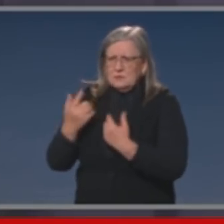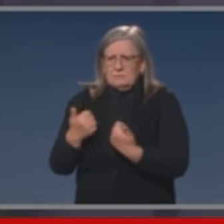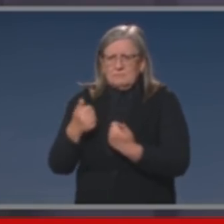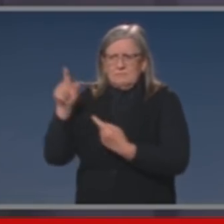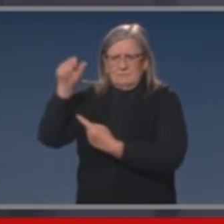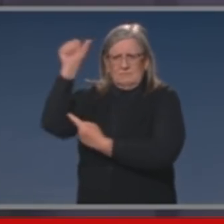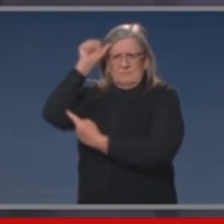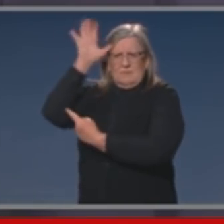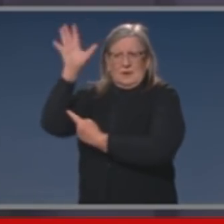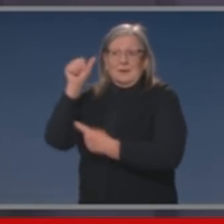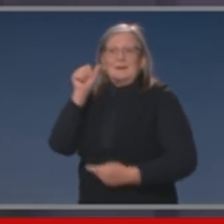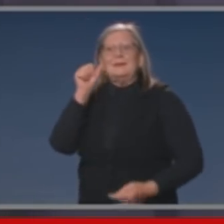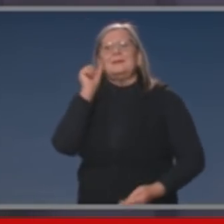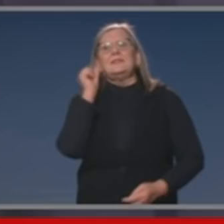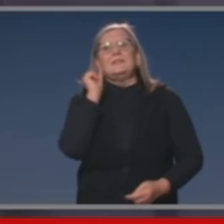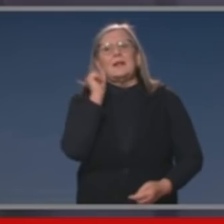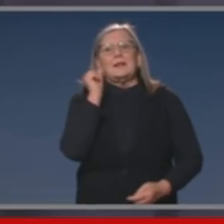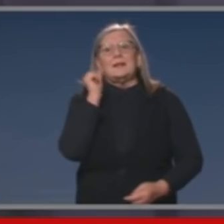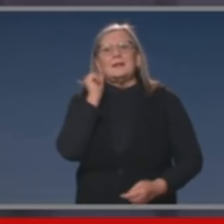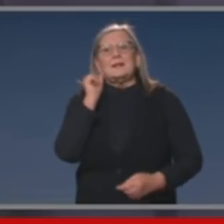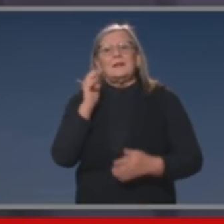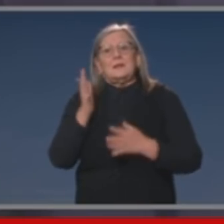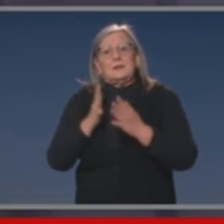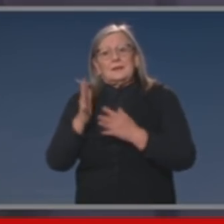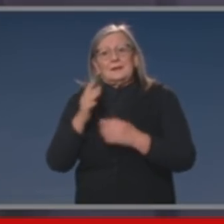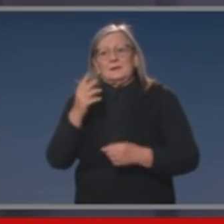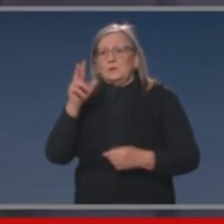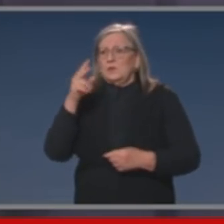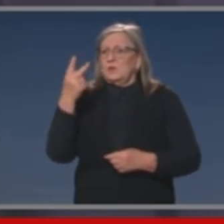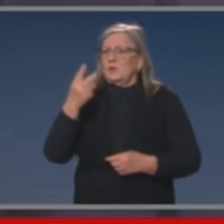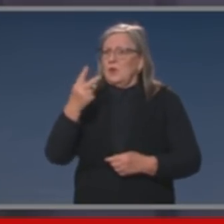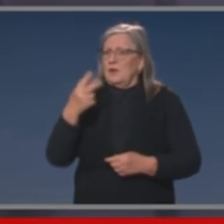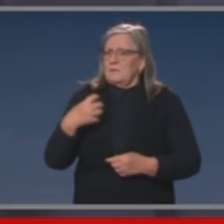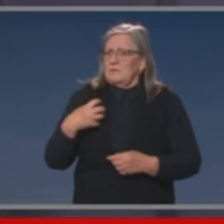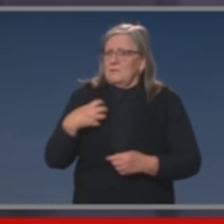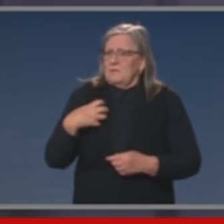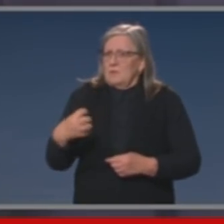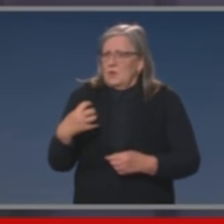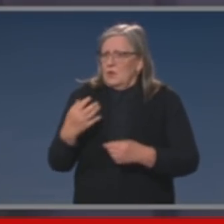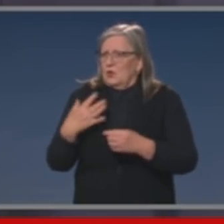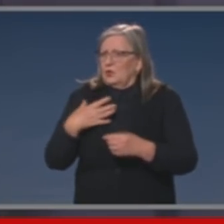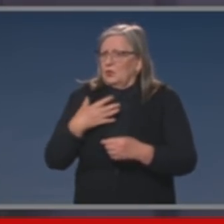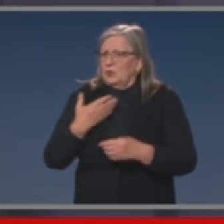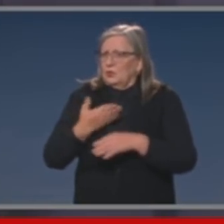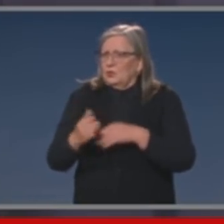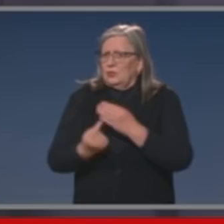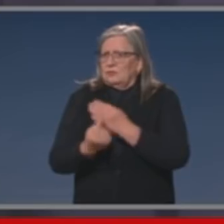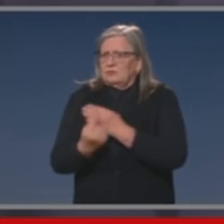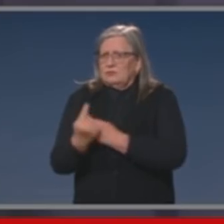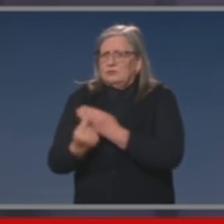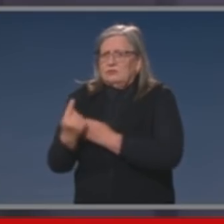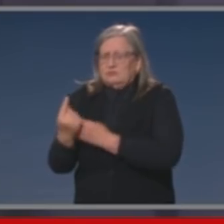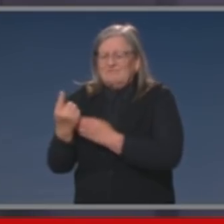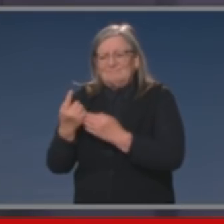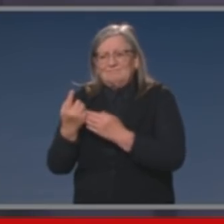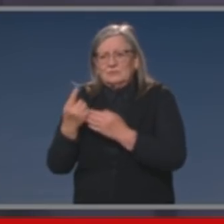the TGA. So that's 12 new cases of this rare but sometimes very serious clotting condition, the TTS syndrome as